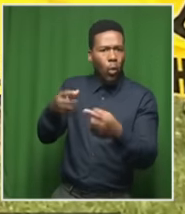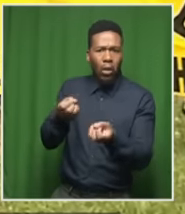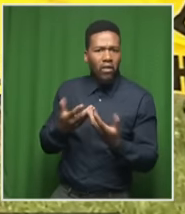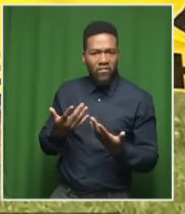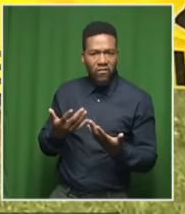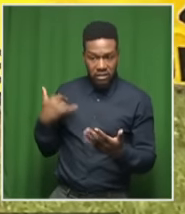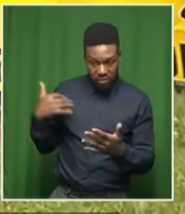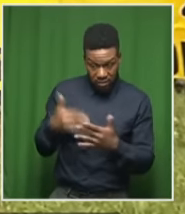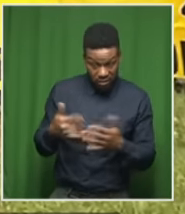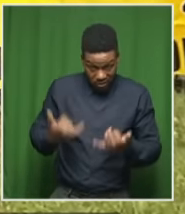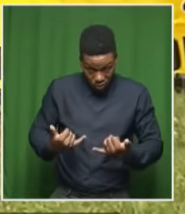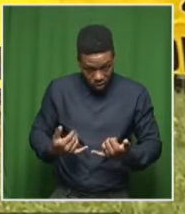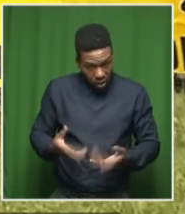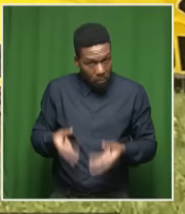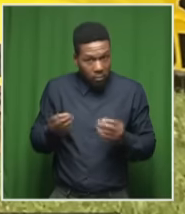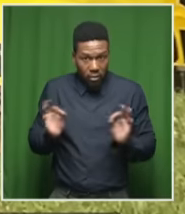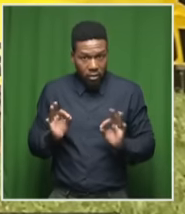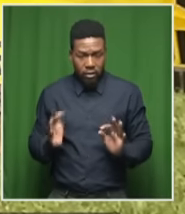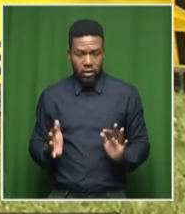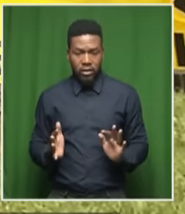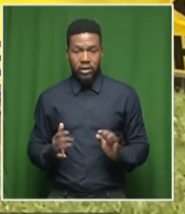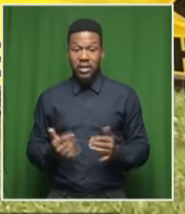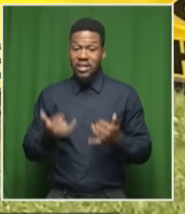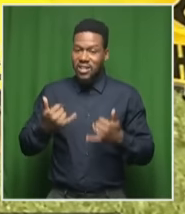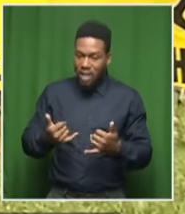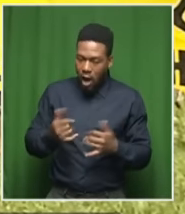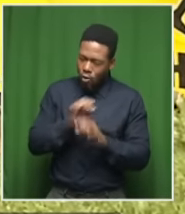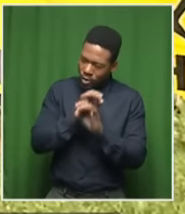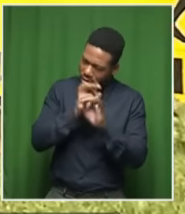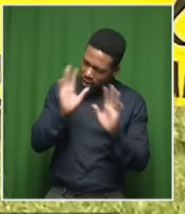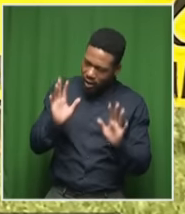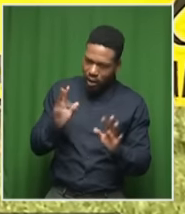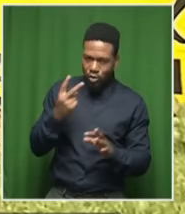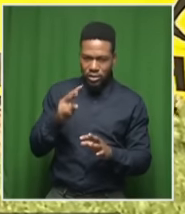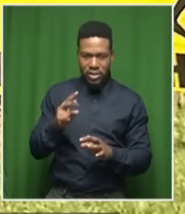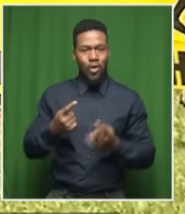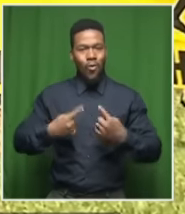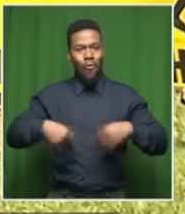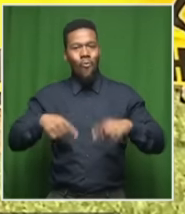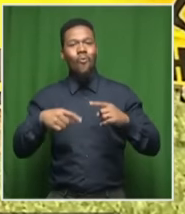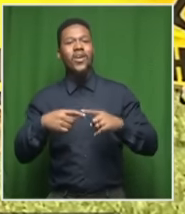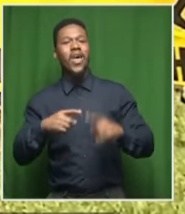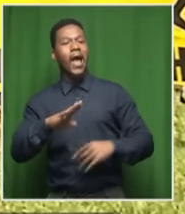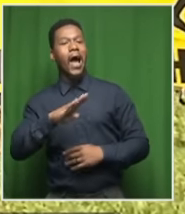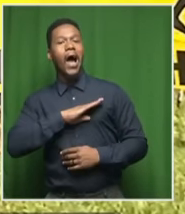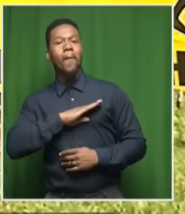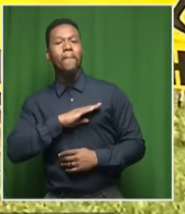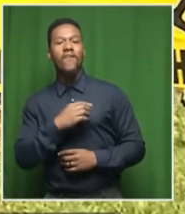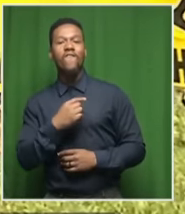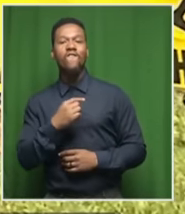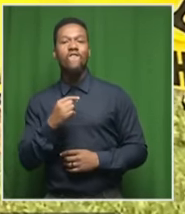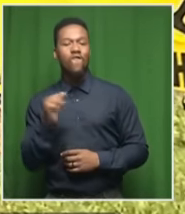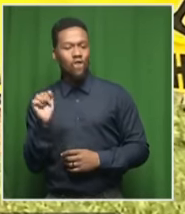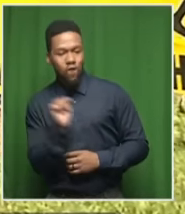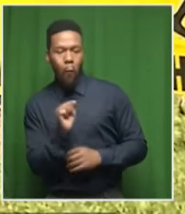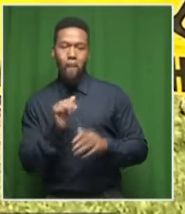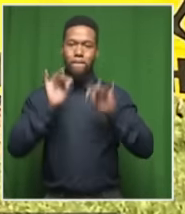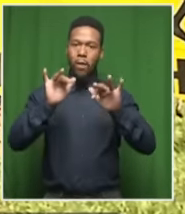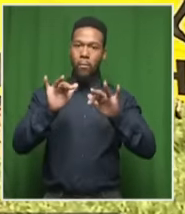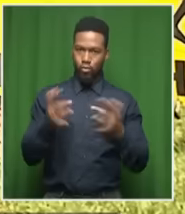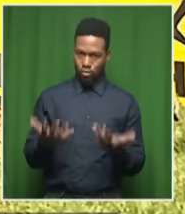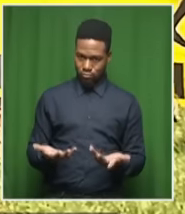And of course, it says very, very clearly that we are a people's army. We fight in the sight of the people.